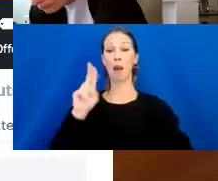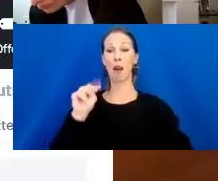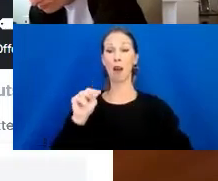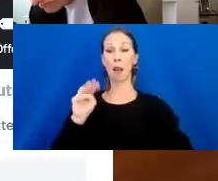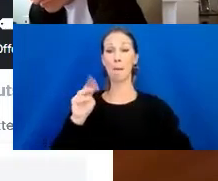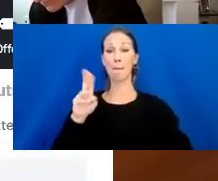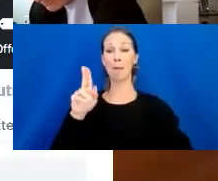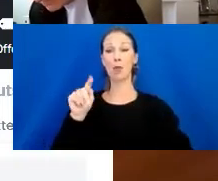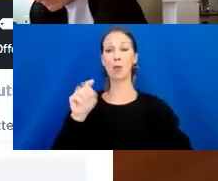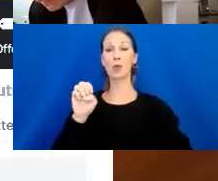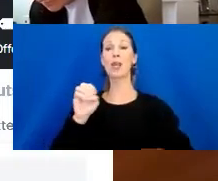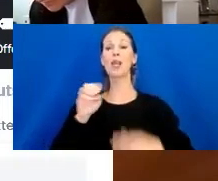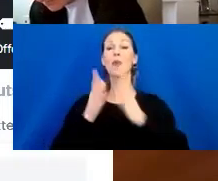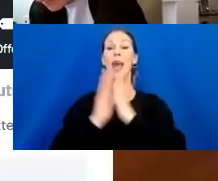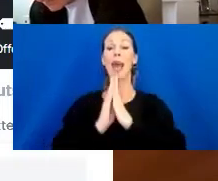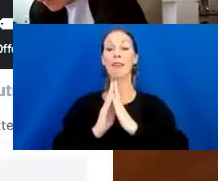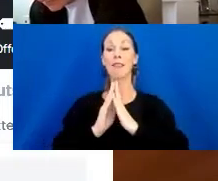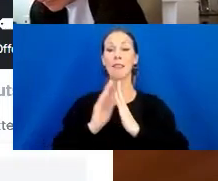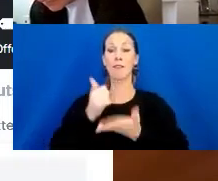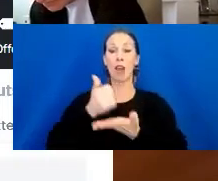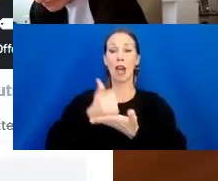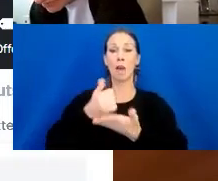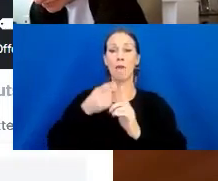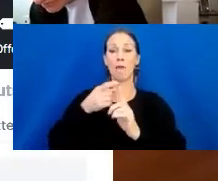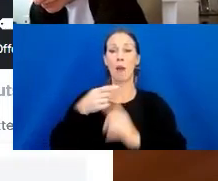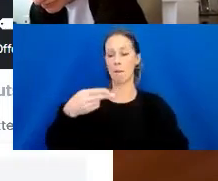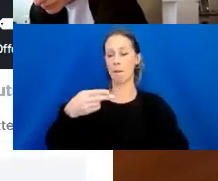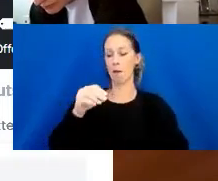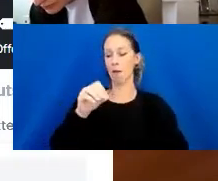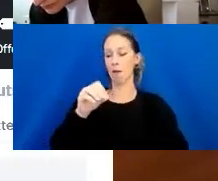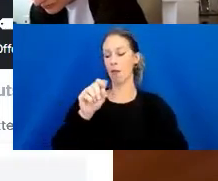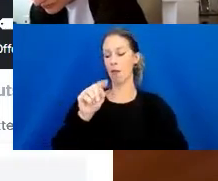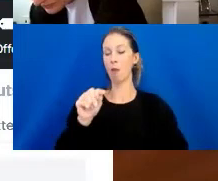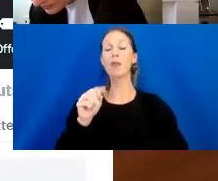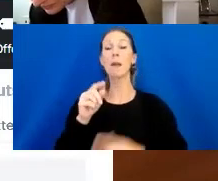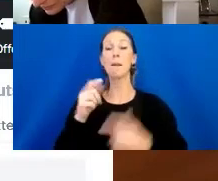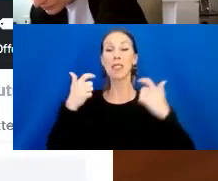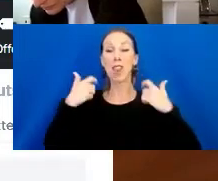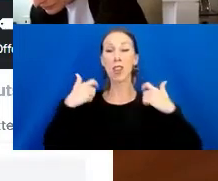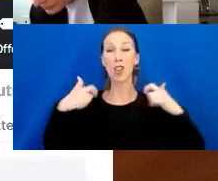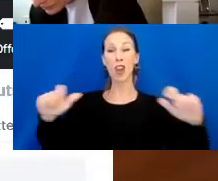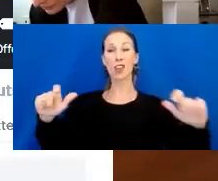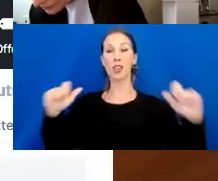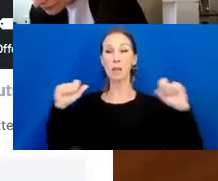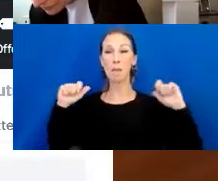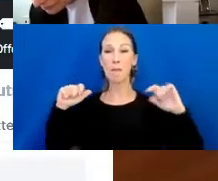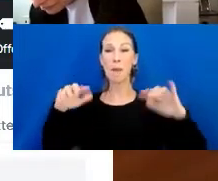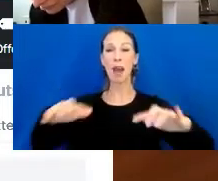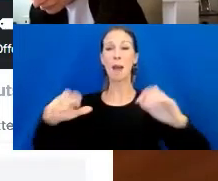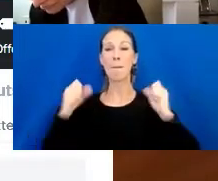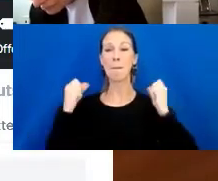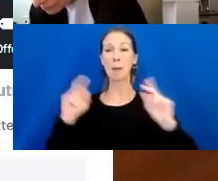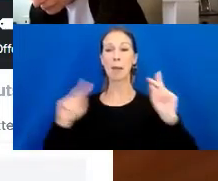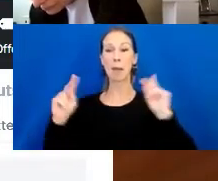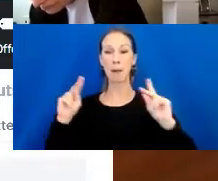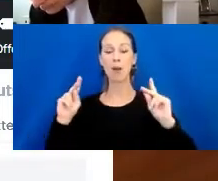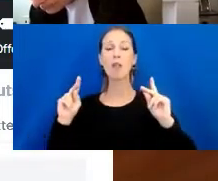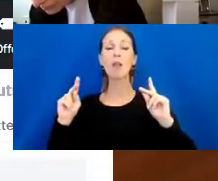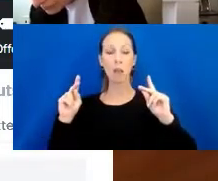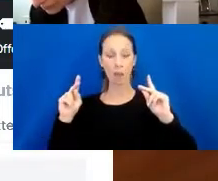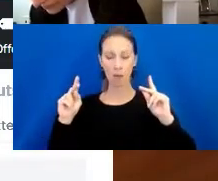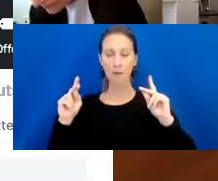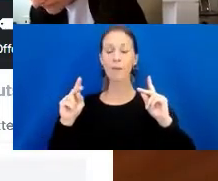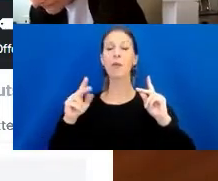help. But we do recommend, since these can be much larger sessions, that the attendees just send everything into the chat